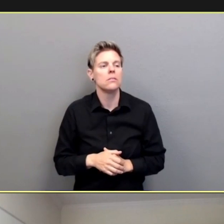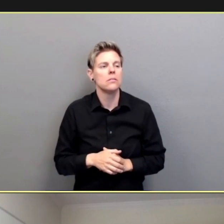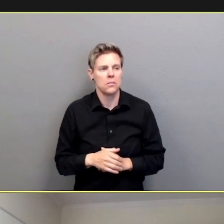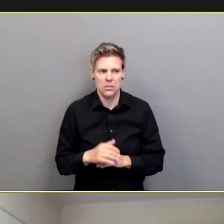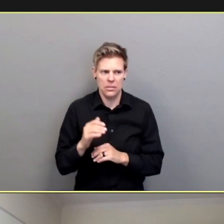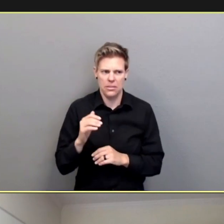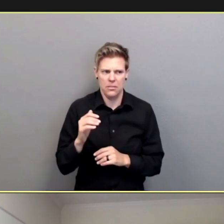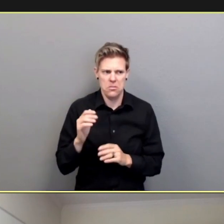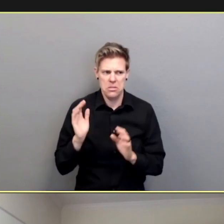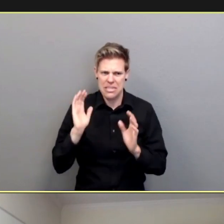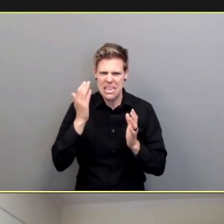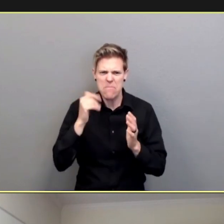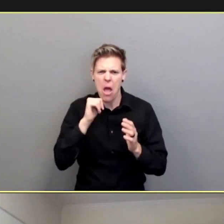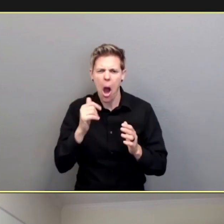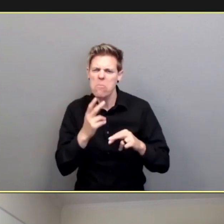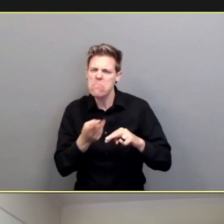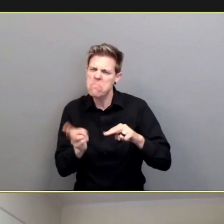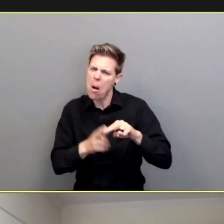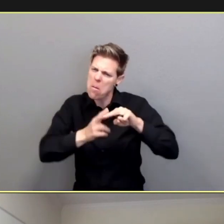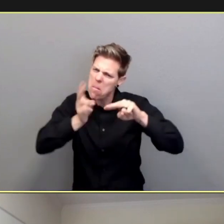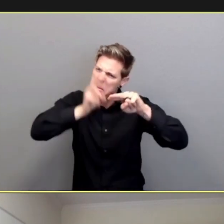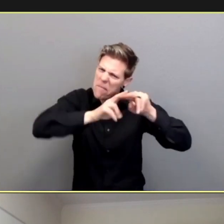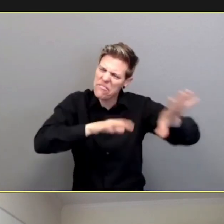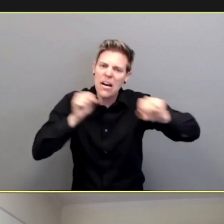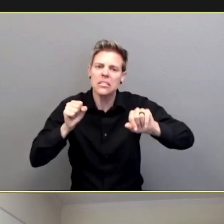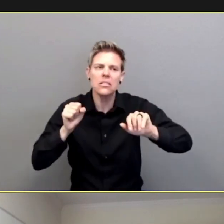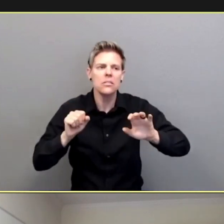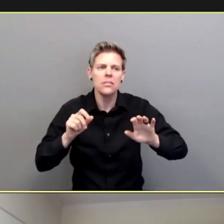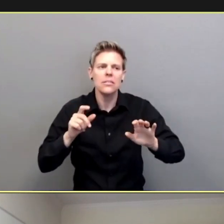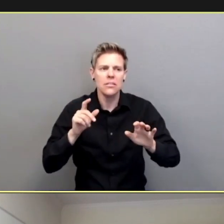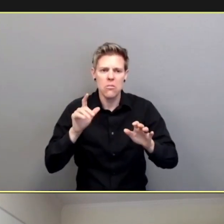need to divide that by 4, and